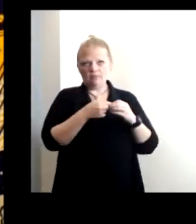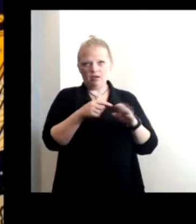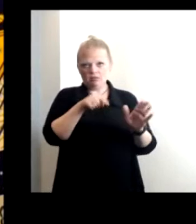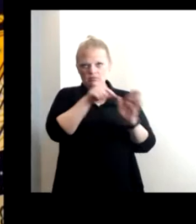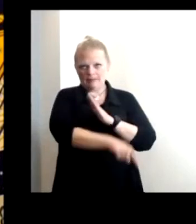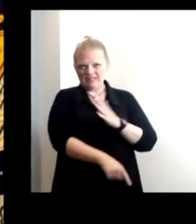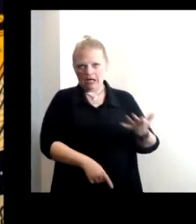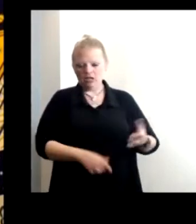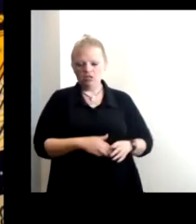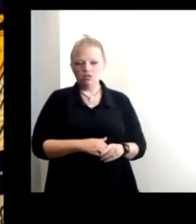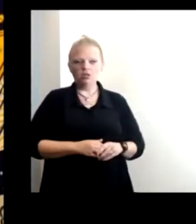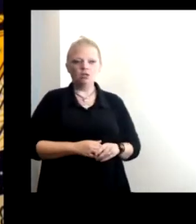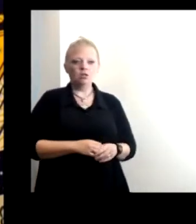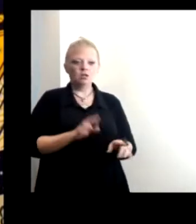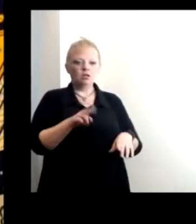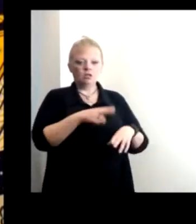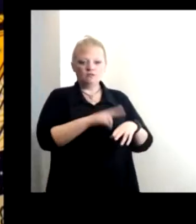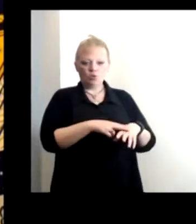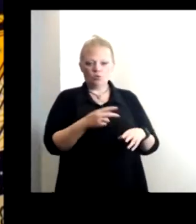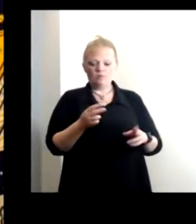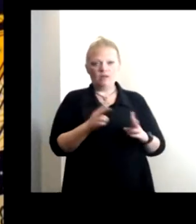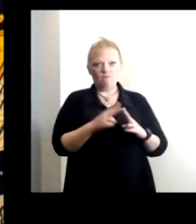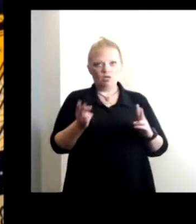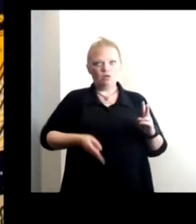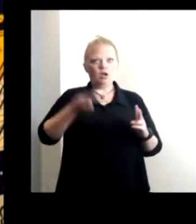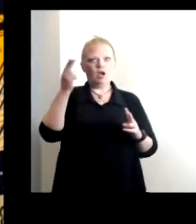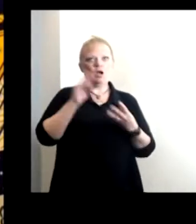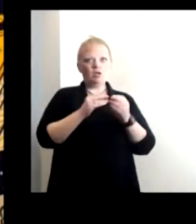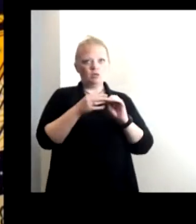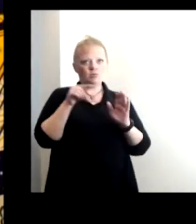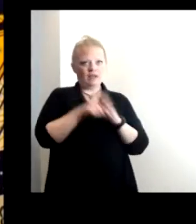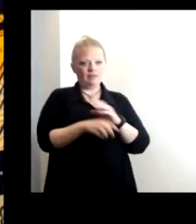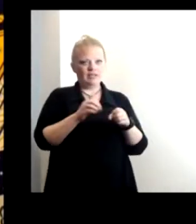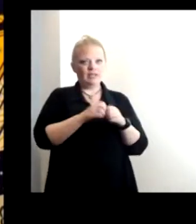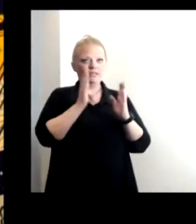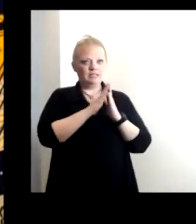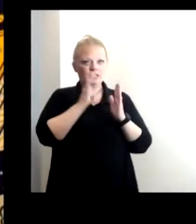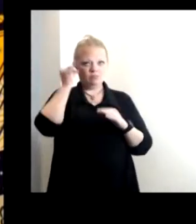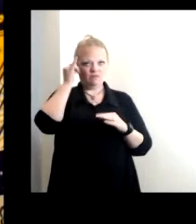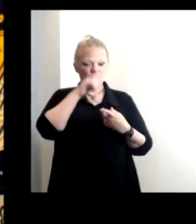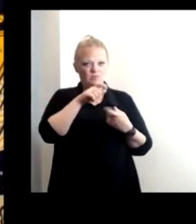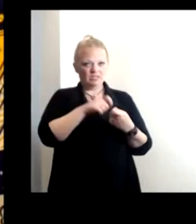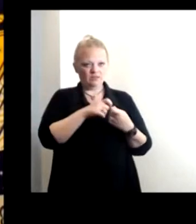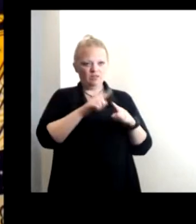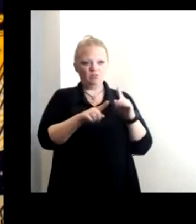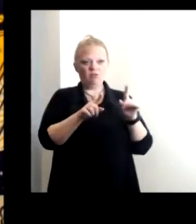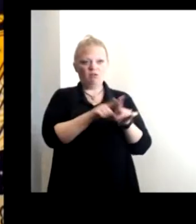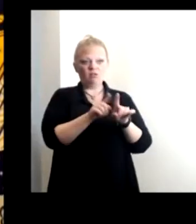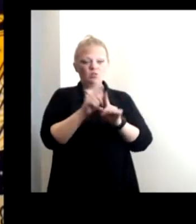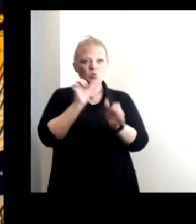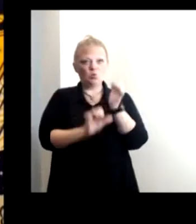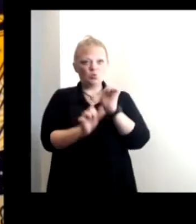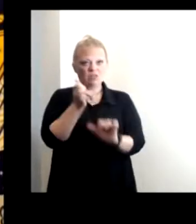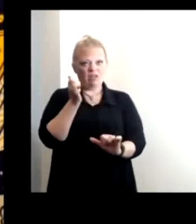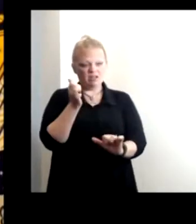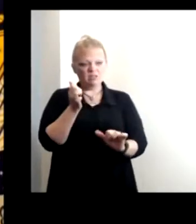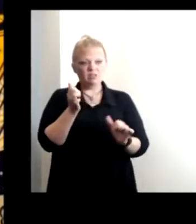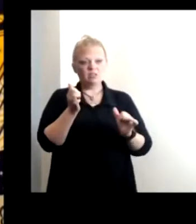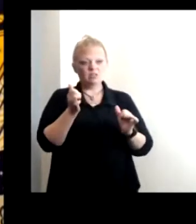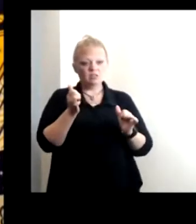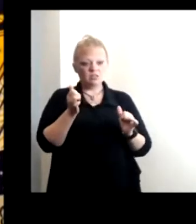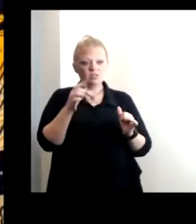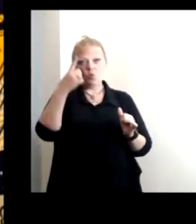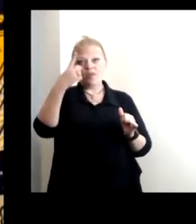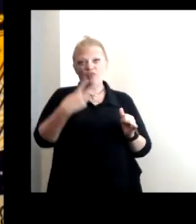homicide. And of course, we've had very high numbers of homicides in the city of Buffalo especially, but also suicides. Often, about